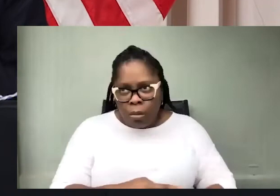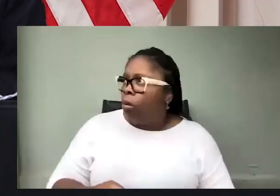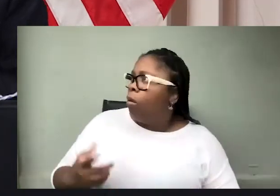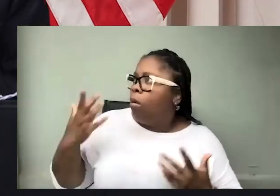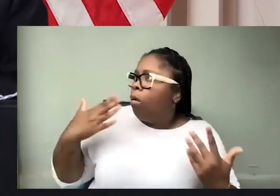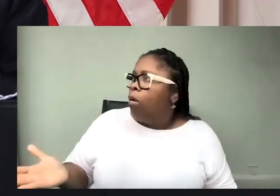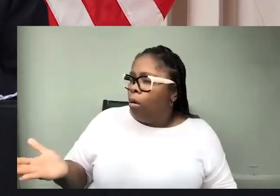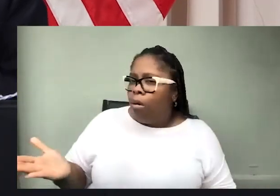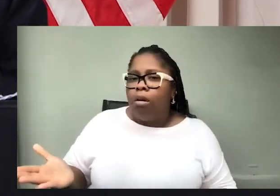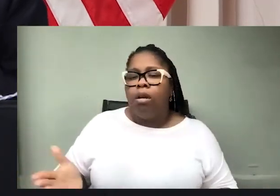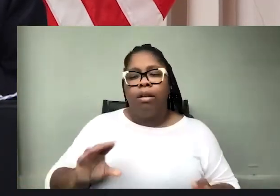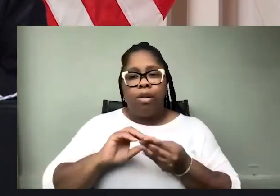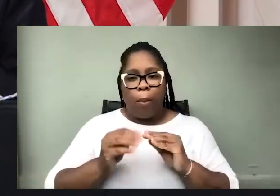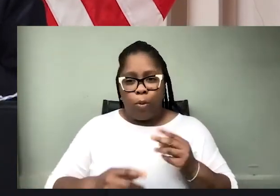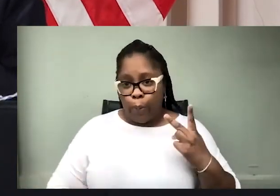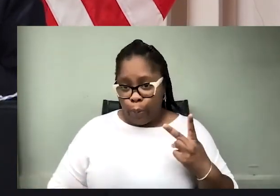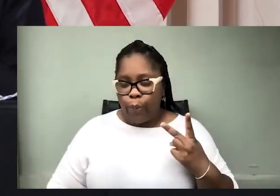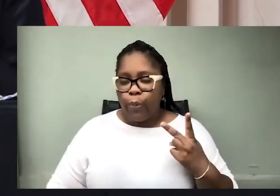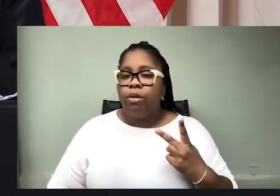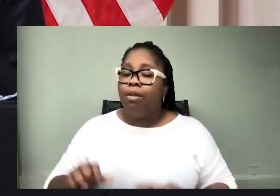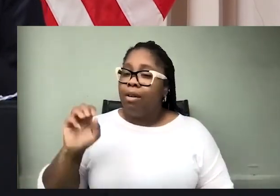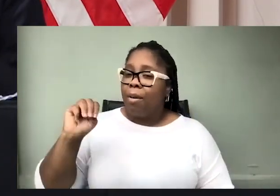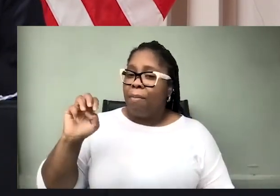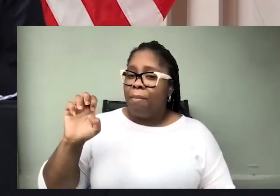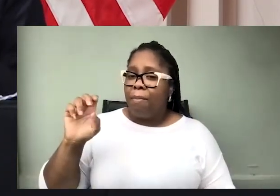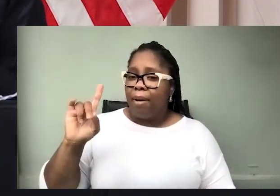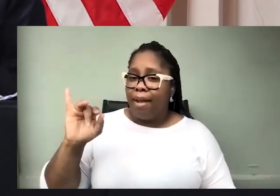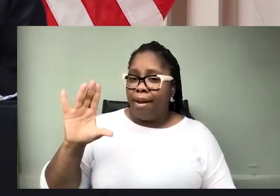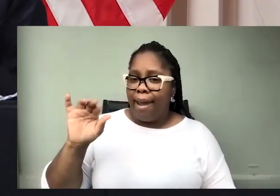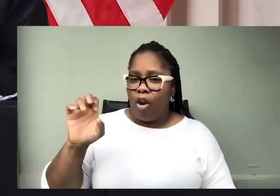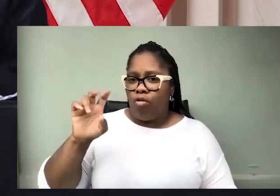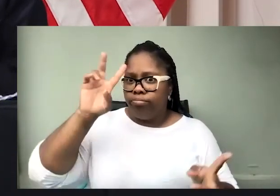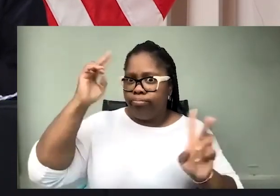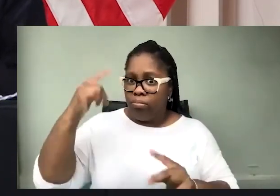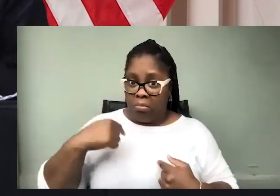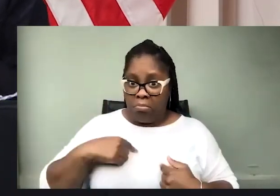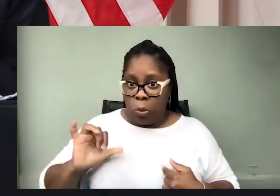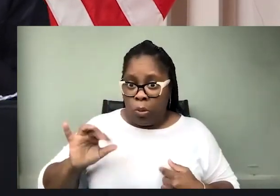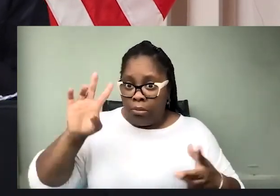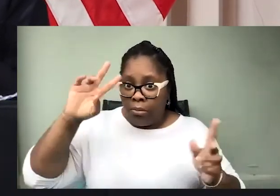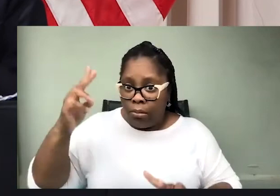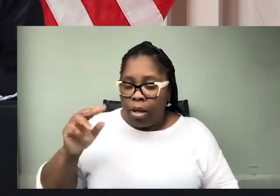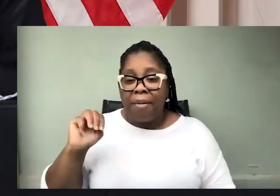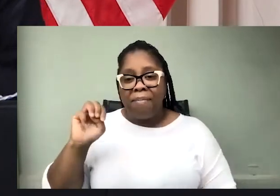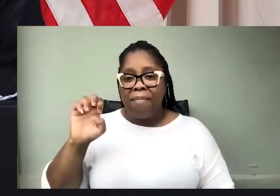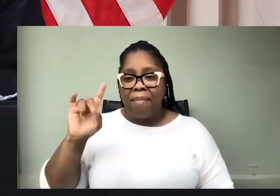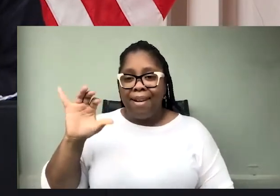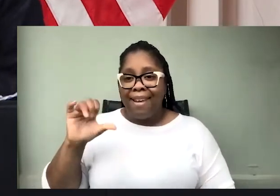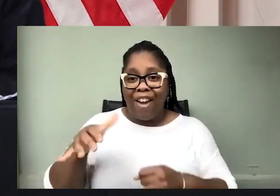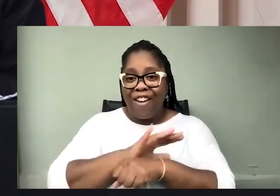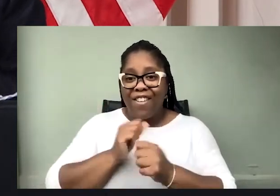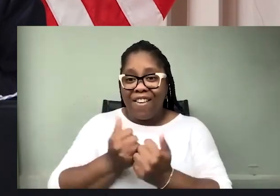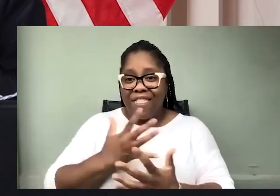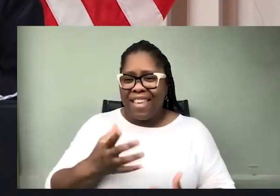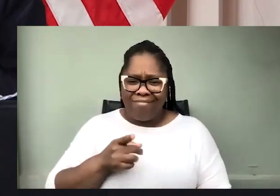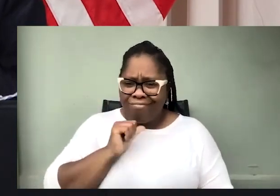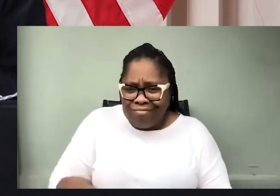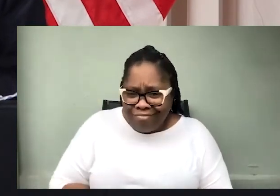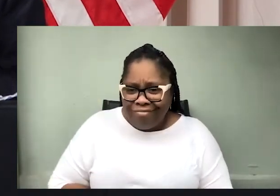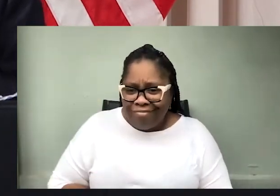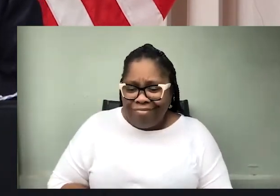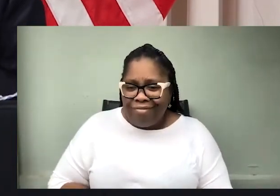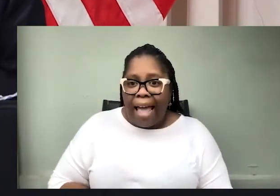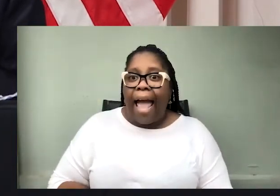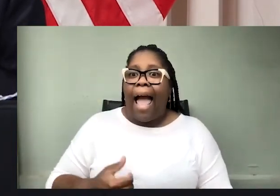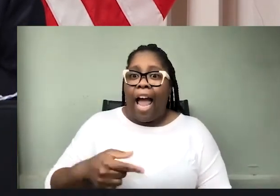a misconception that somehow Medicare, I had that misconception, somehow Medicare takes care of everything. It does not. You know that. Now